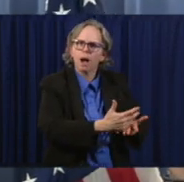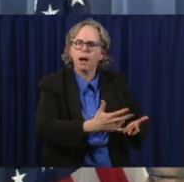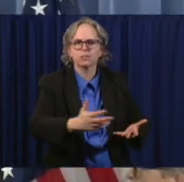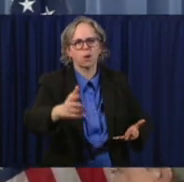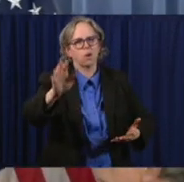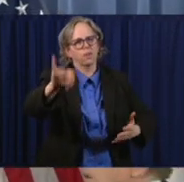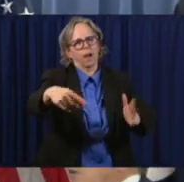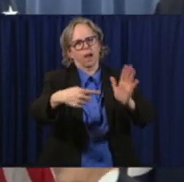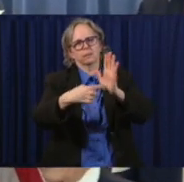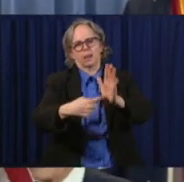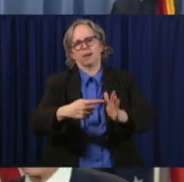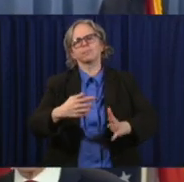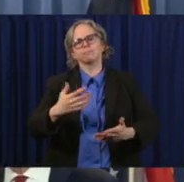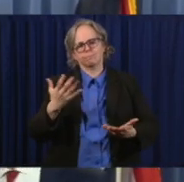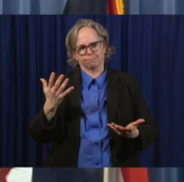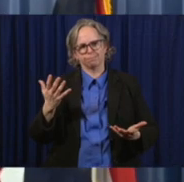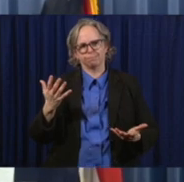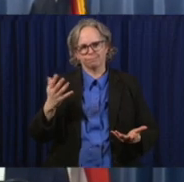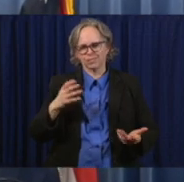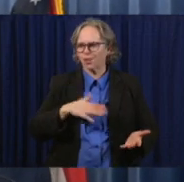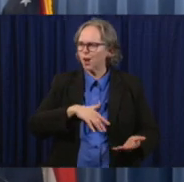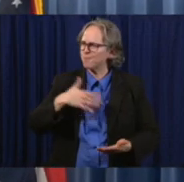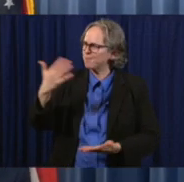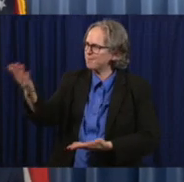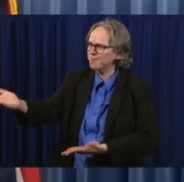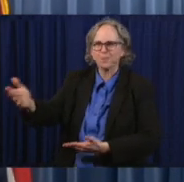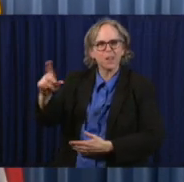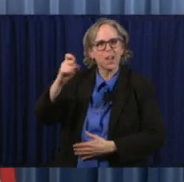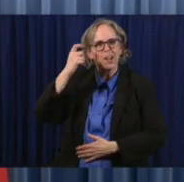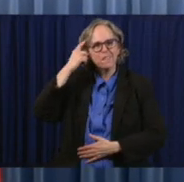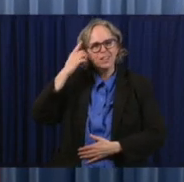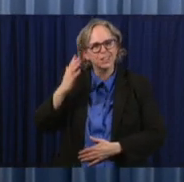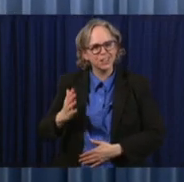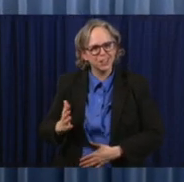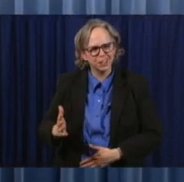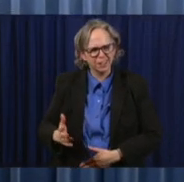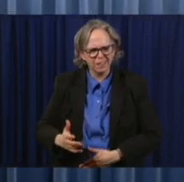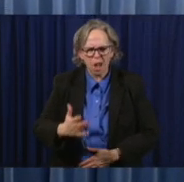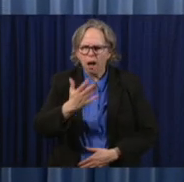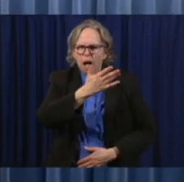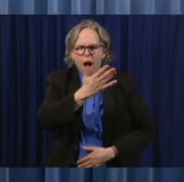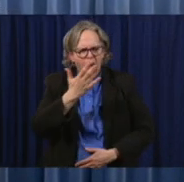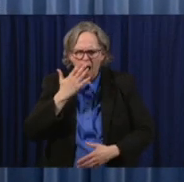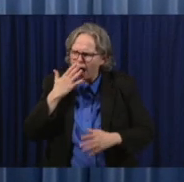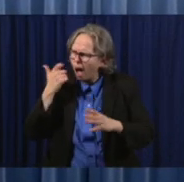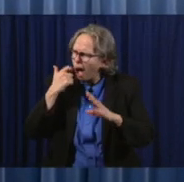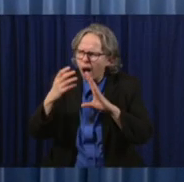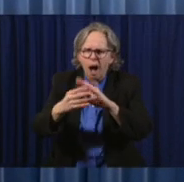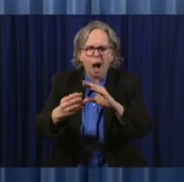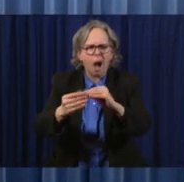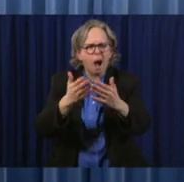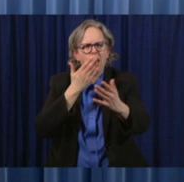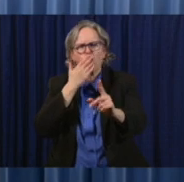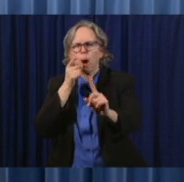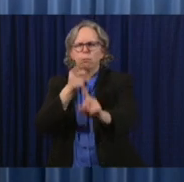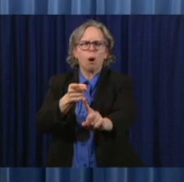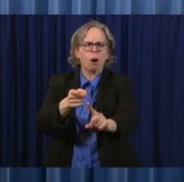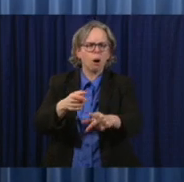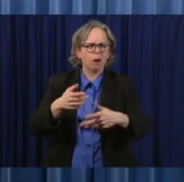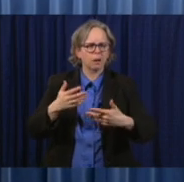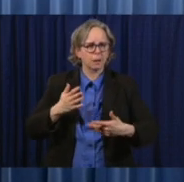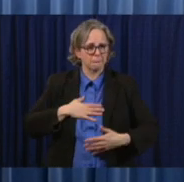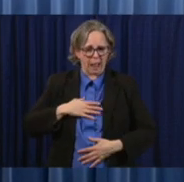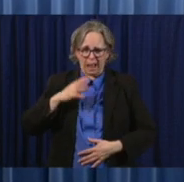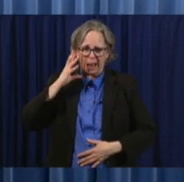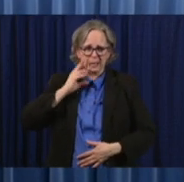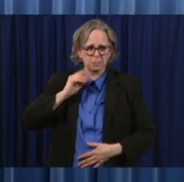Governor, I'll turn it back to you. Director, I think that's a very, very good point. One of my experiences in law enforcement,